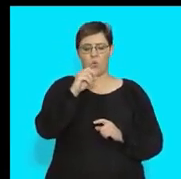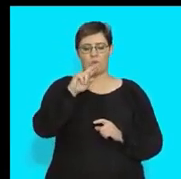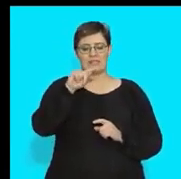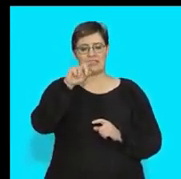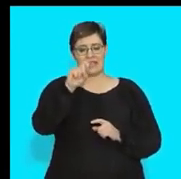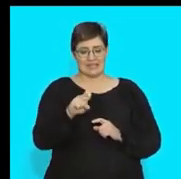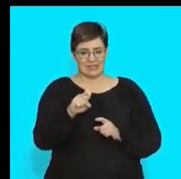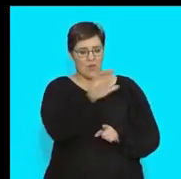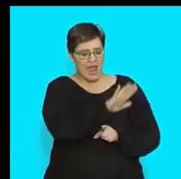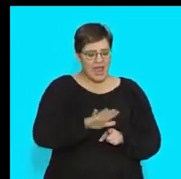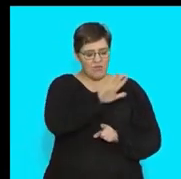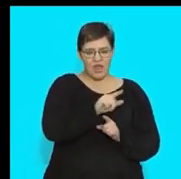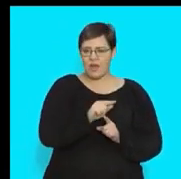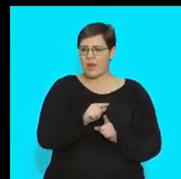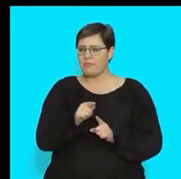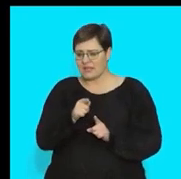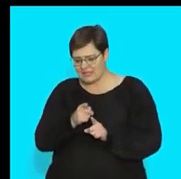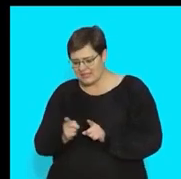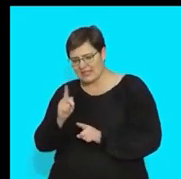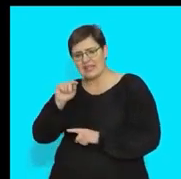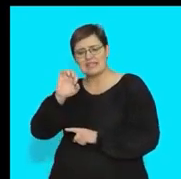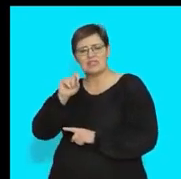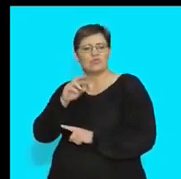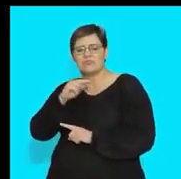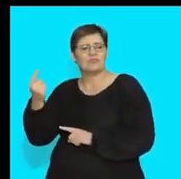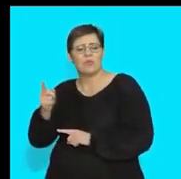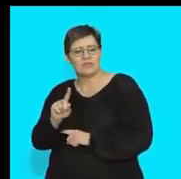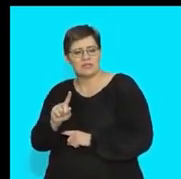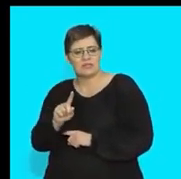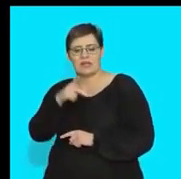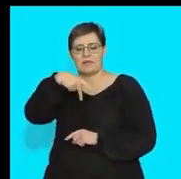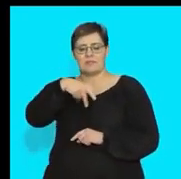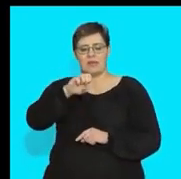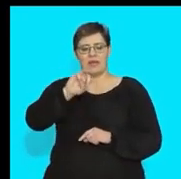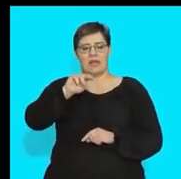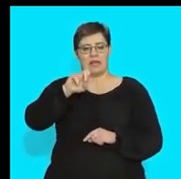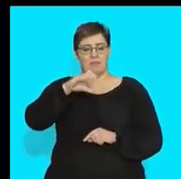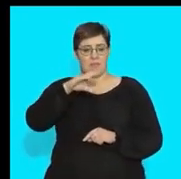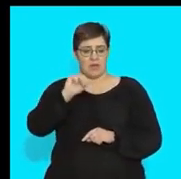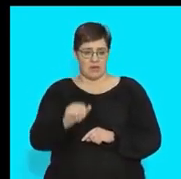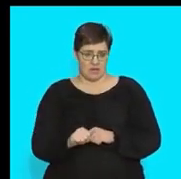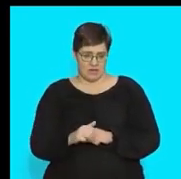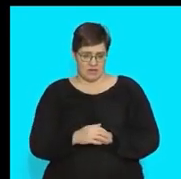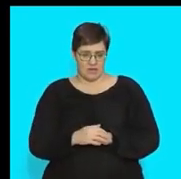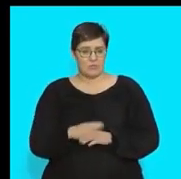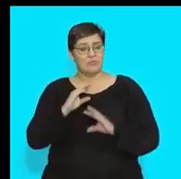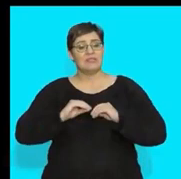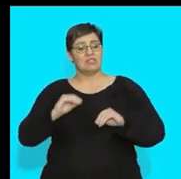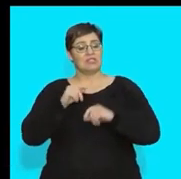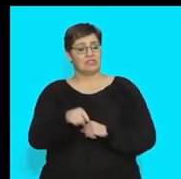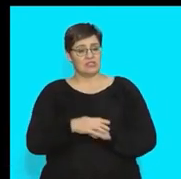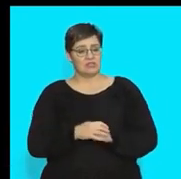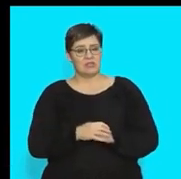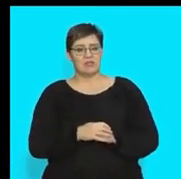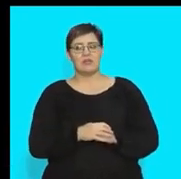because that's an area. But what kind of tissue is it? Parenchyma. When I teach this section, I must